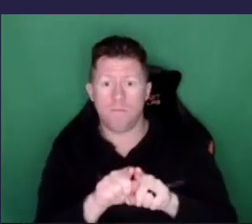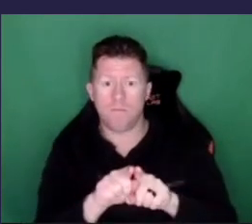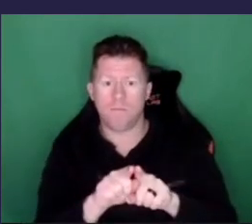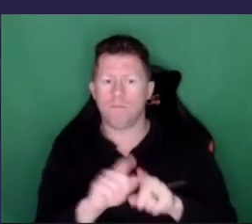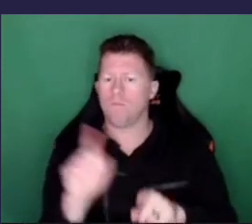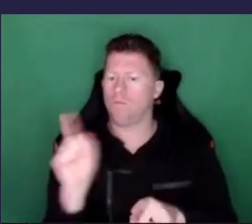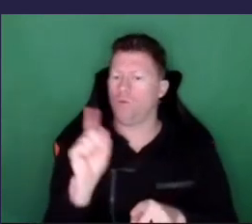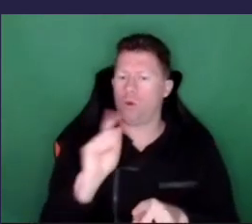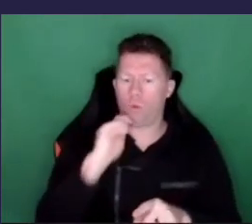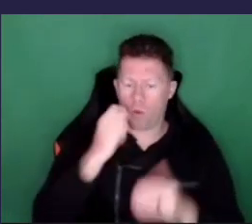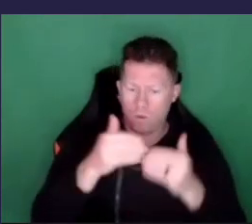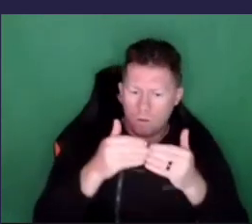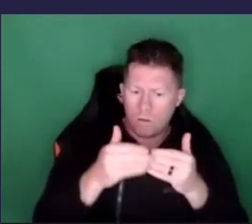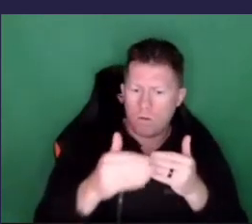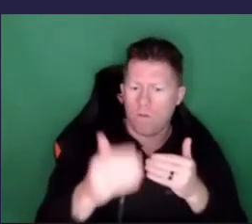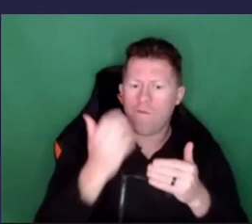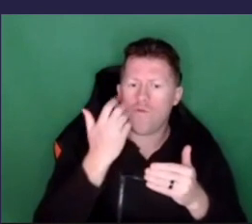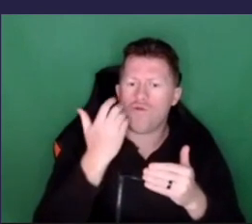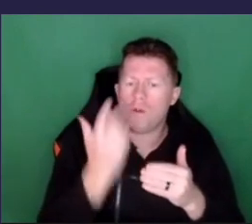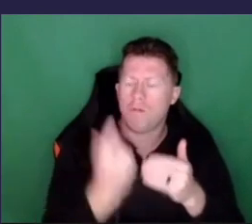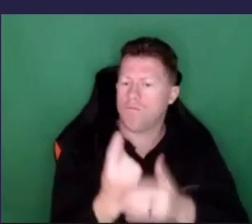in the future?